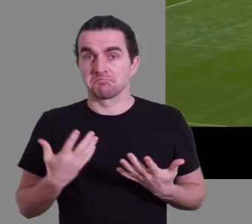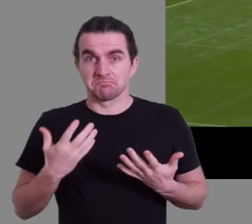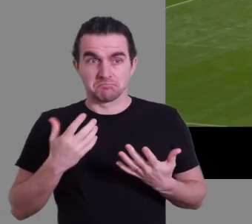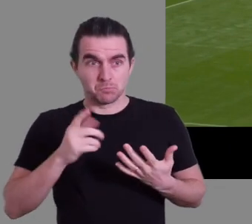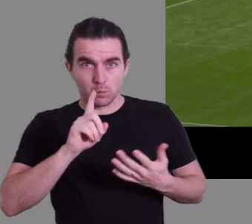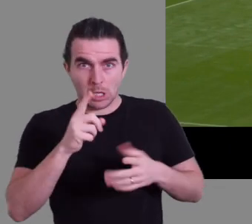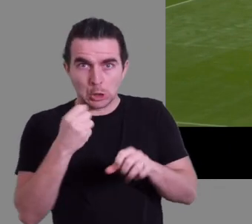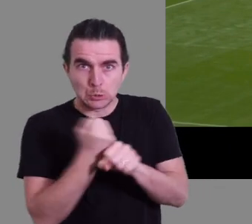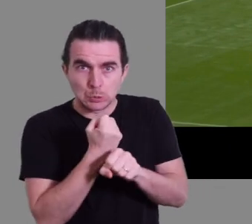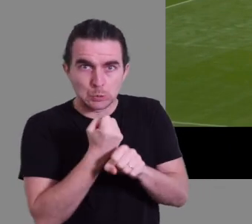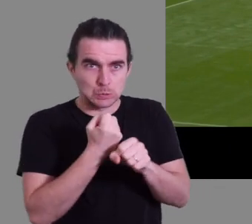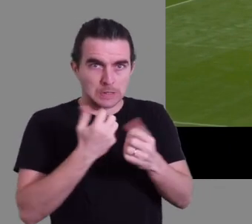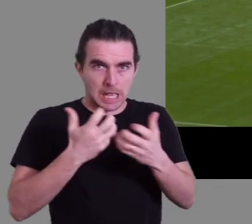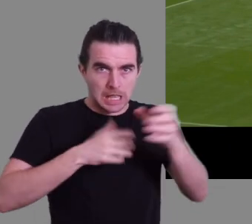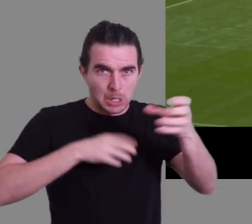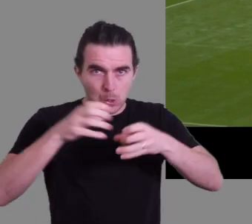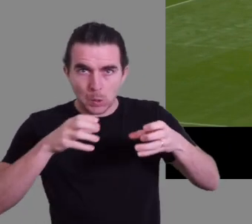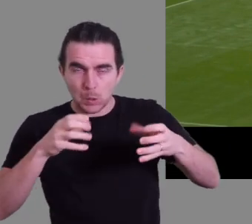what you do.